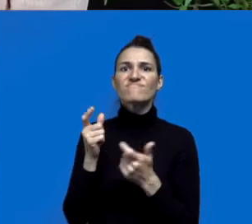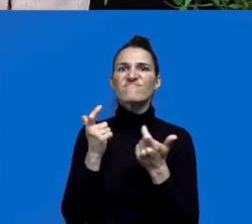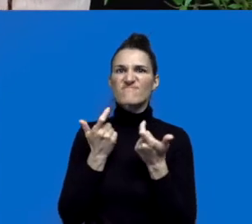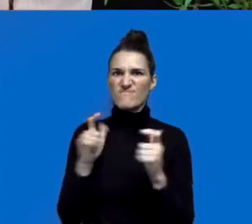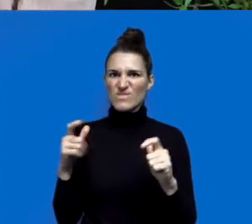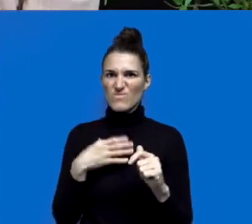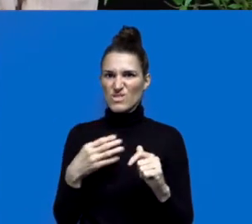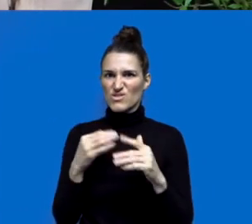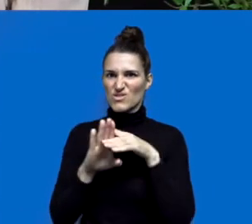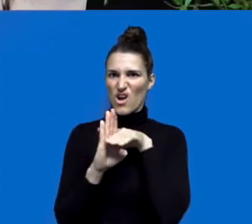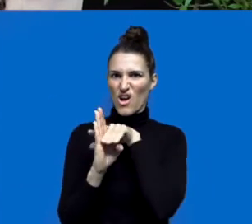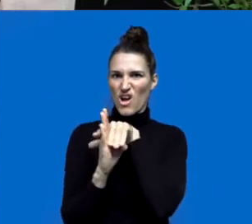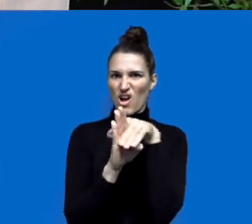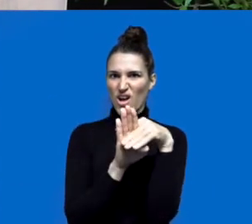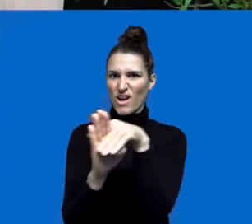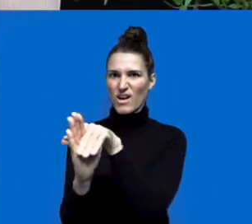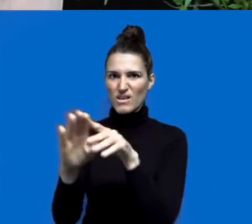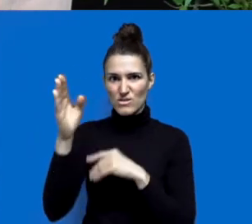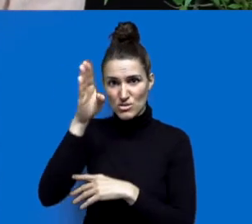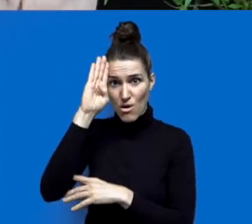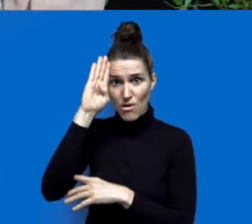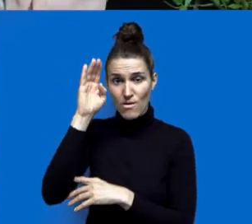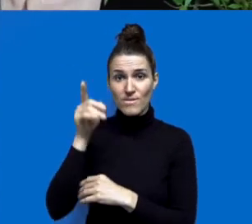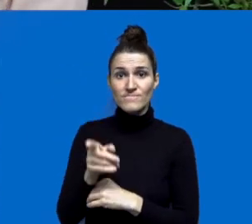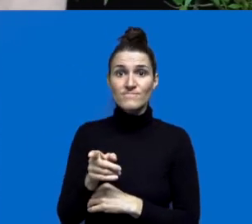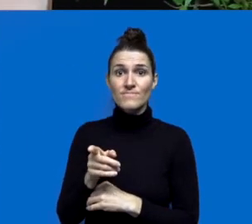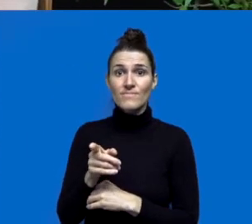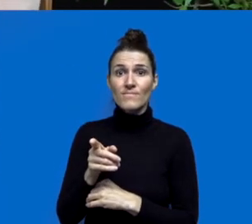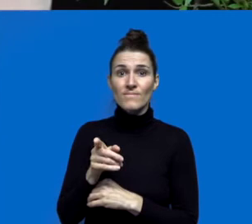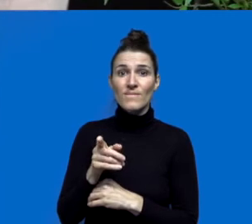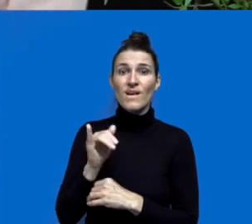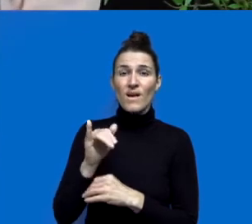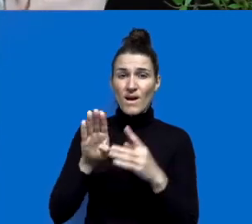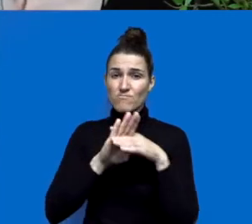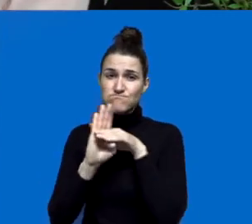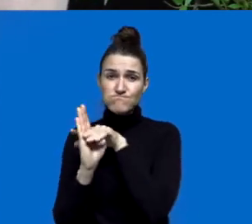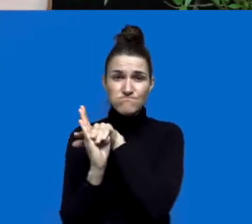eaten by a great white shark,